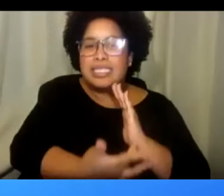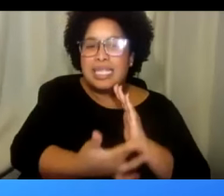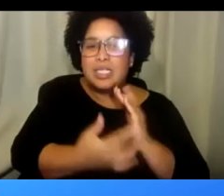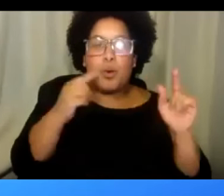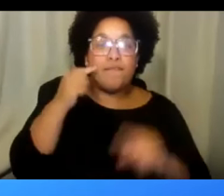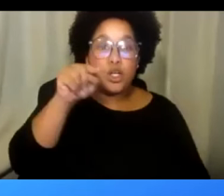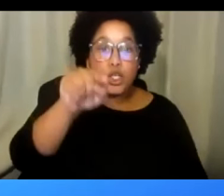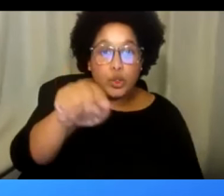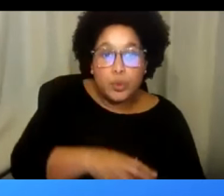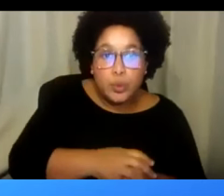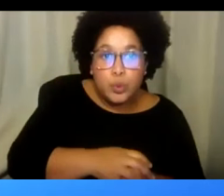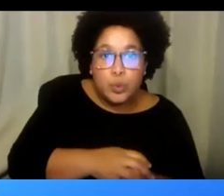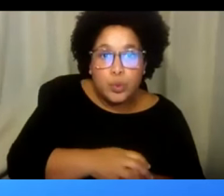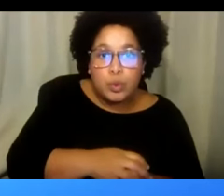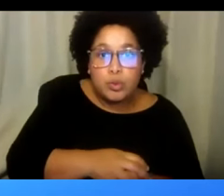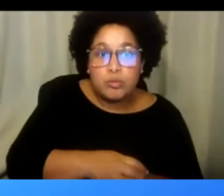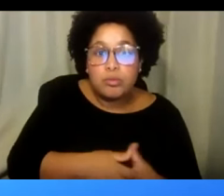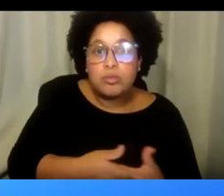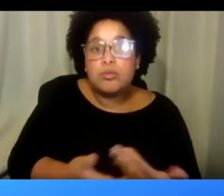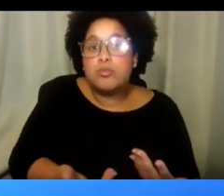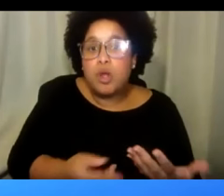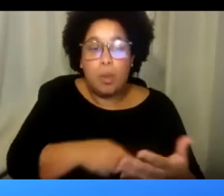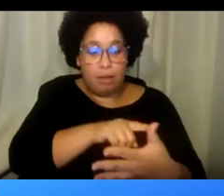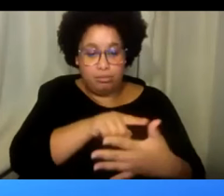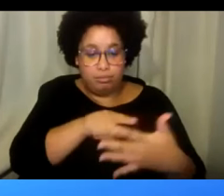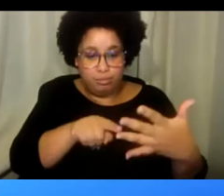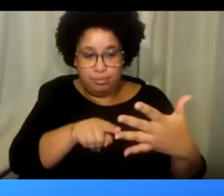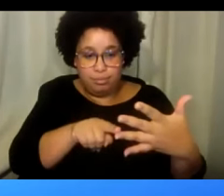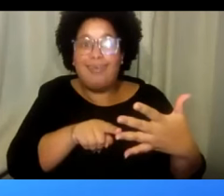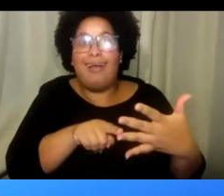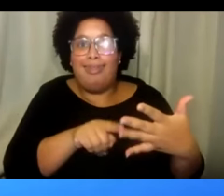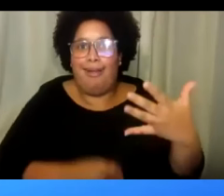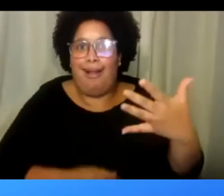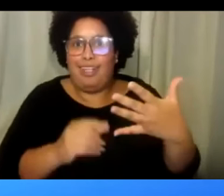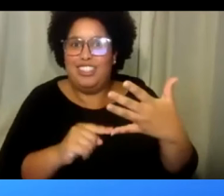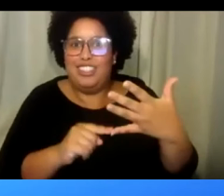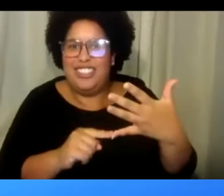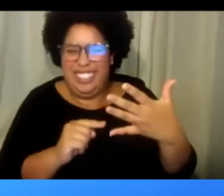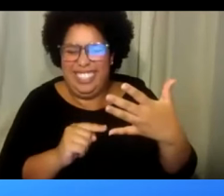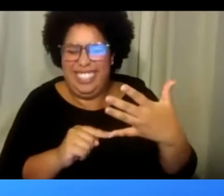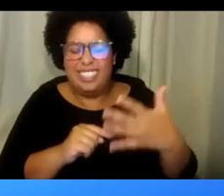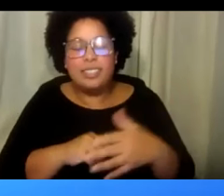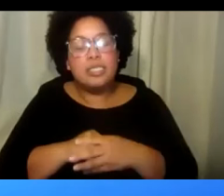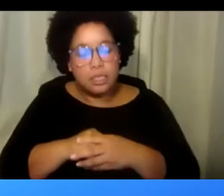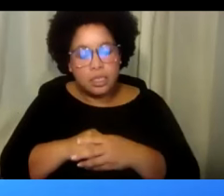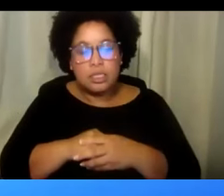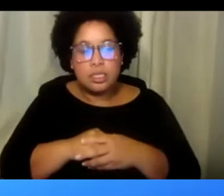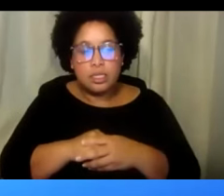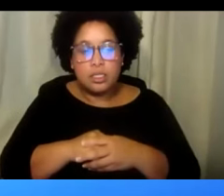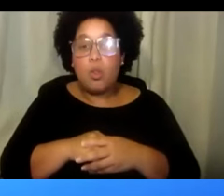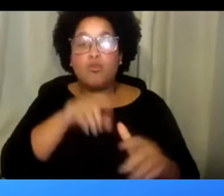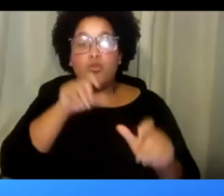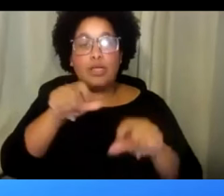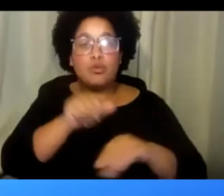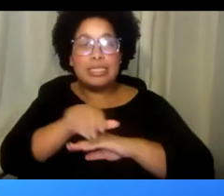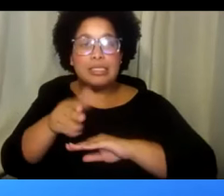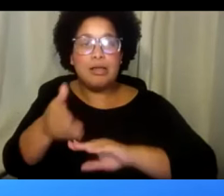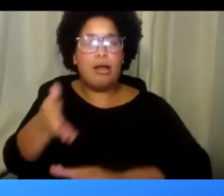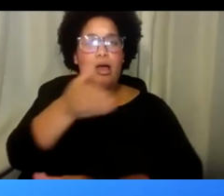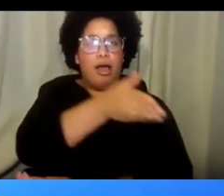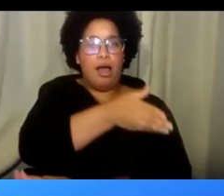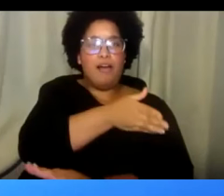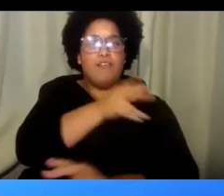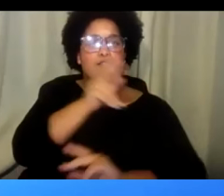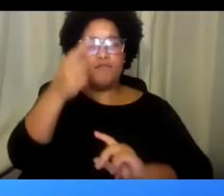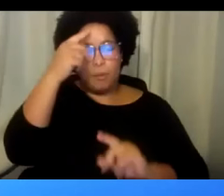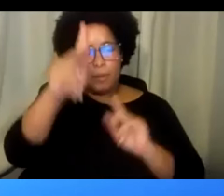you? Then you could go through the 4+1 questions. You can send out the 4+1 questions ahead of time to give people